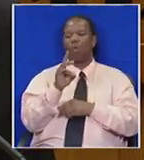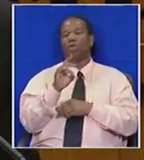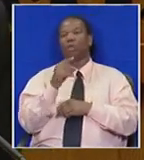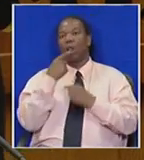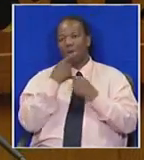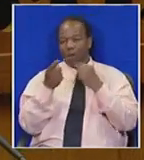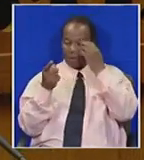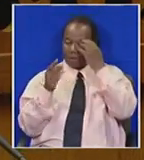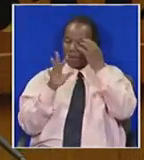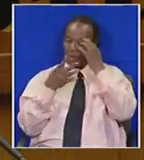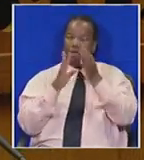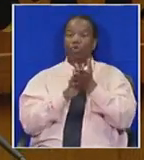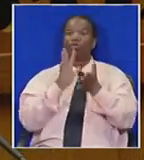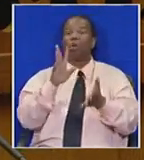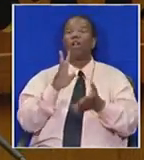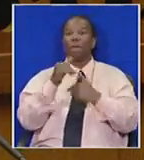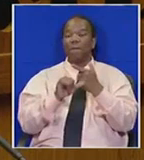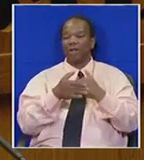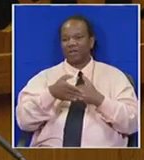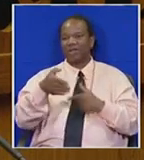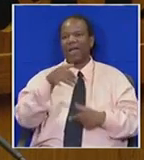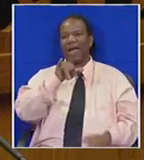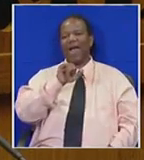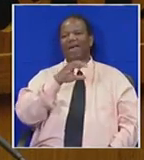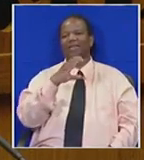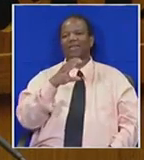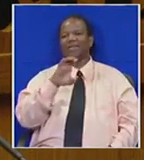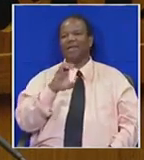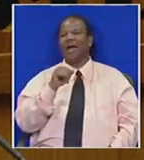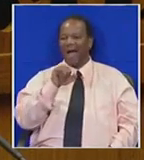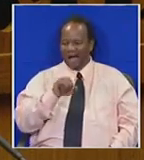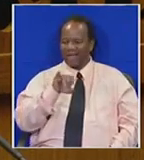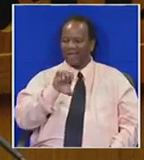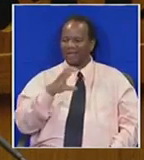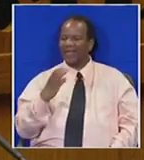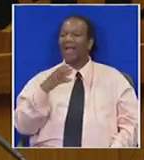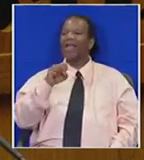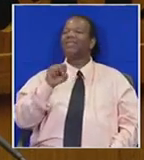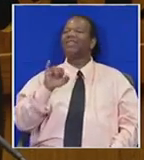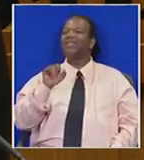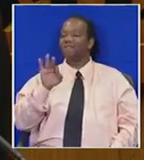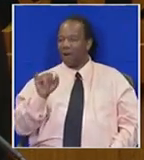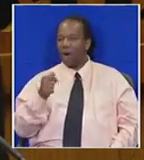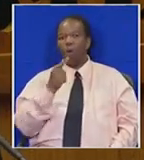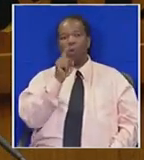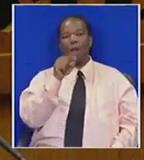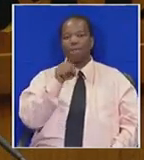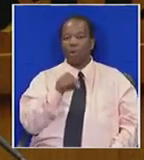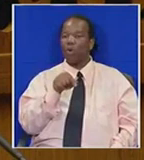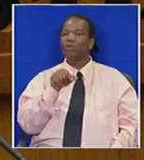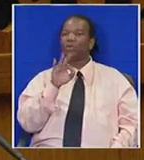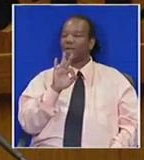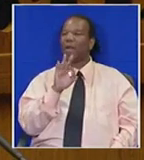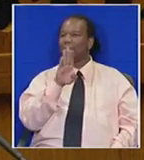over the next 12 months, the IDC and CIFA will commit 1.3 billion rand for youth-empowered